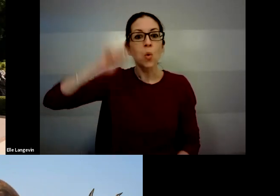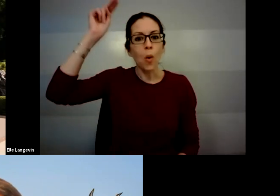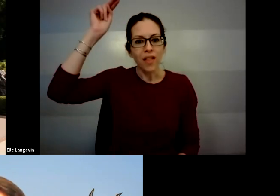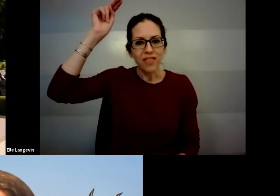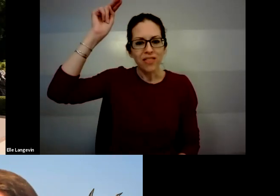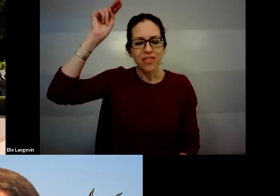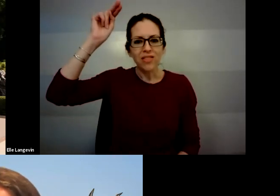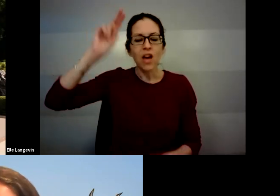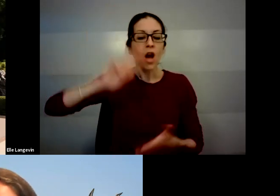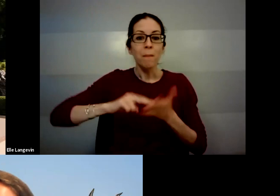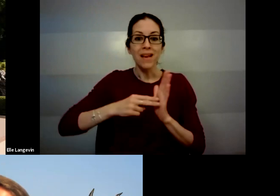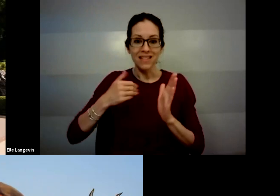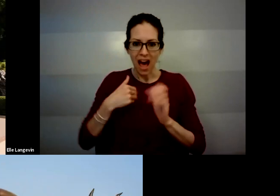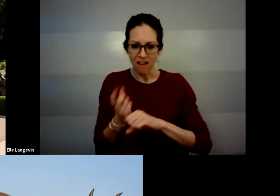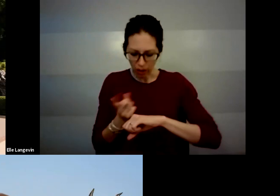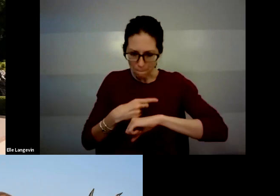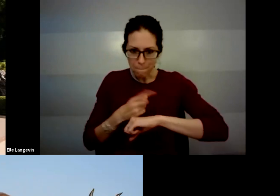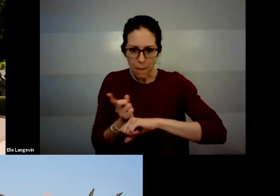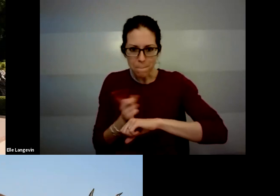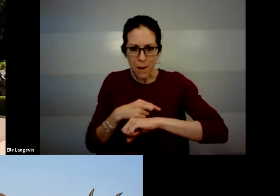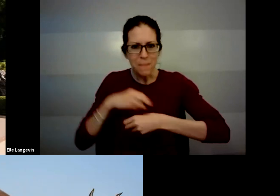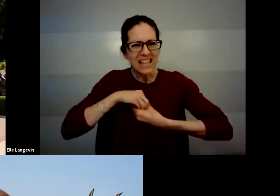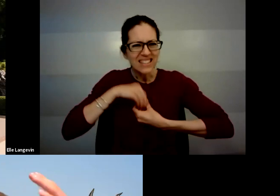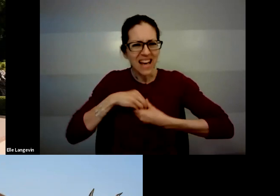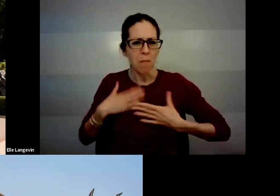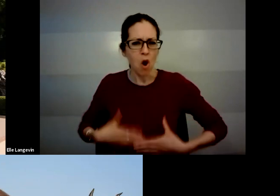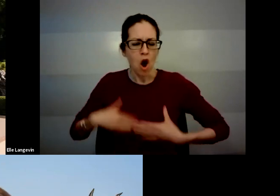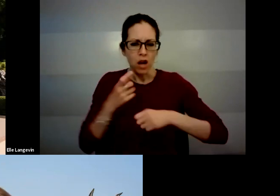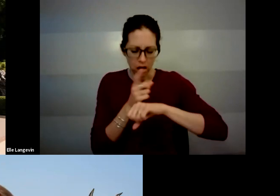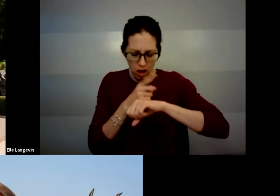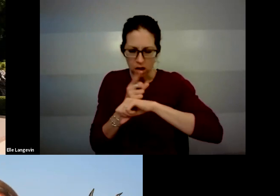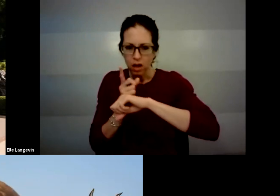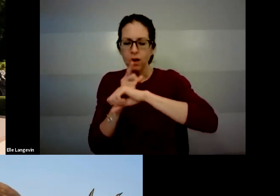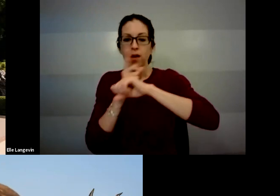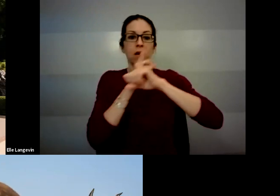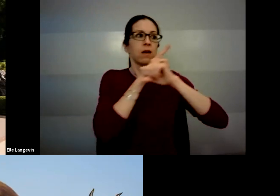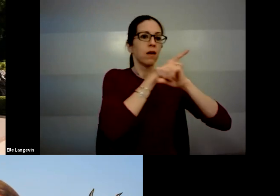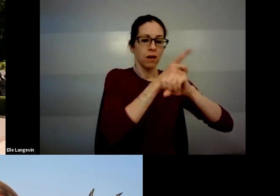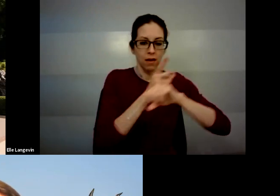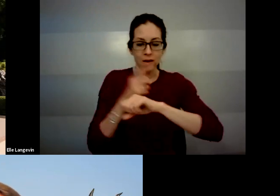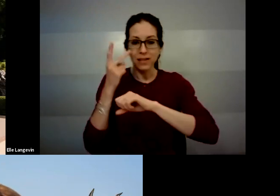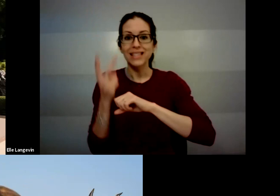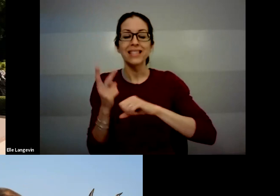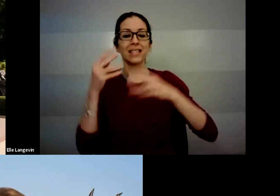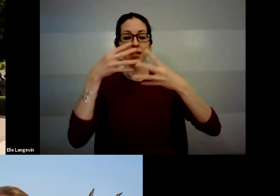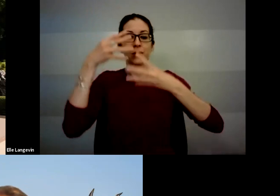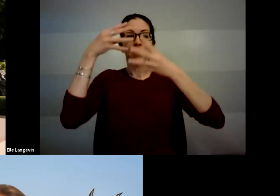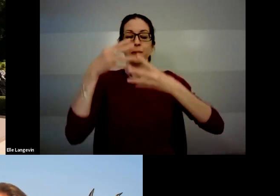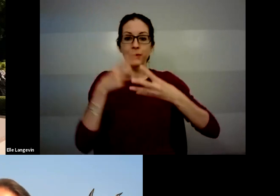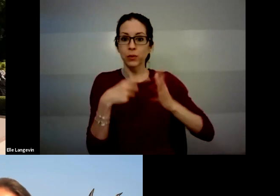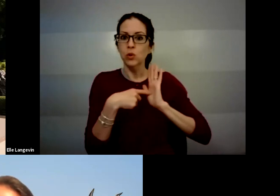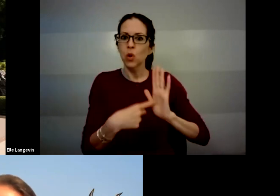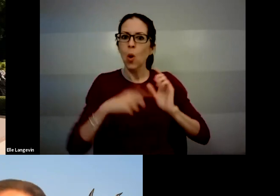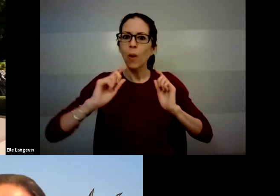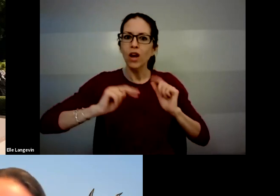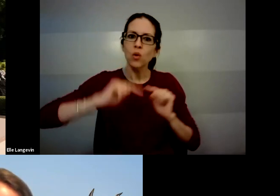iron has some magnetic properties, and they can actually kind of see bands of shade, we think, that tell them more